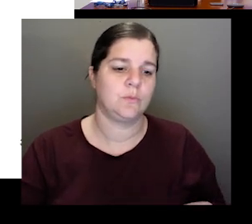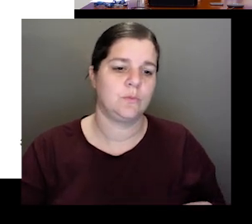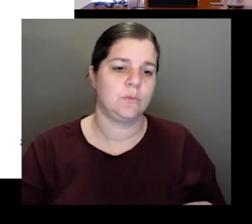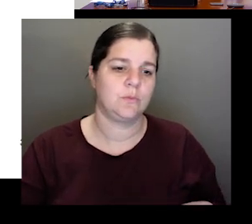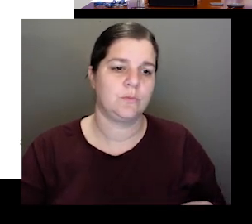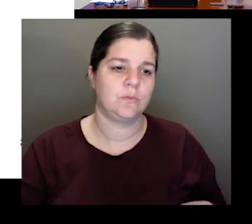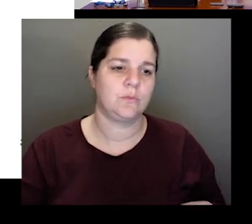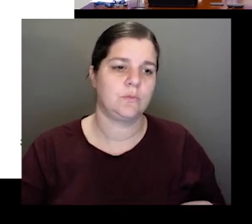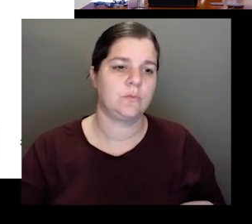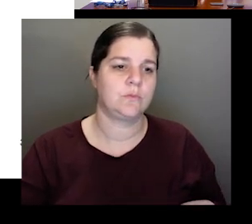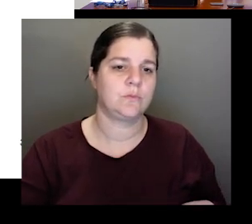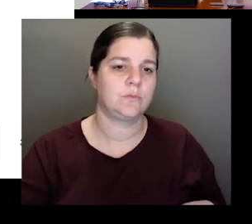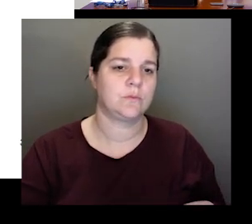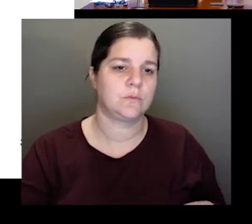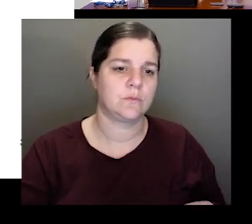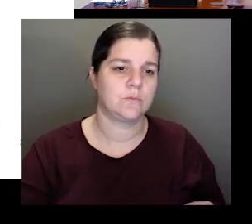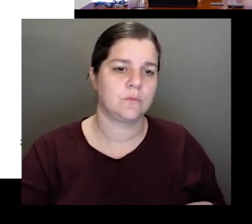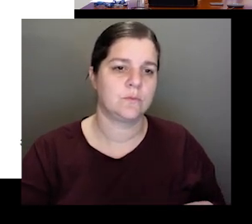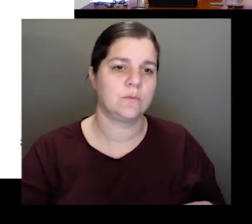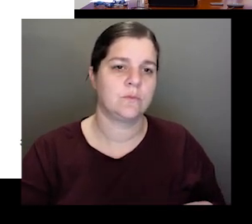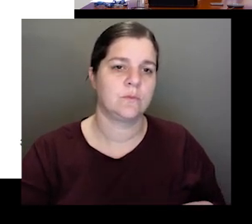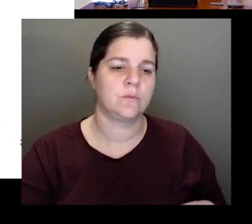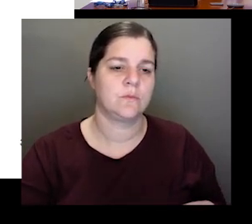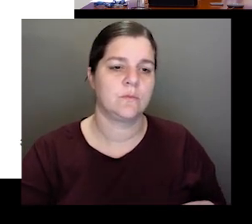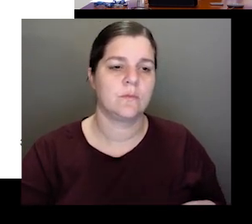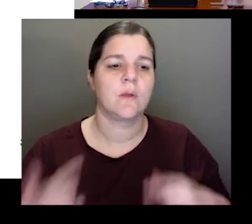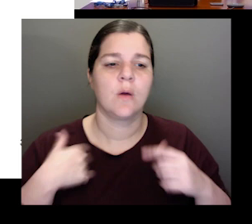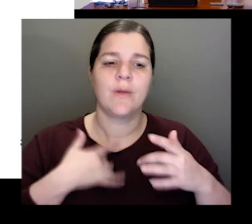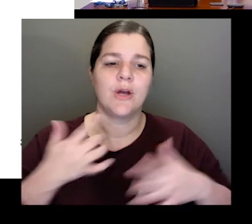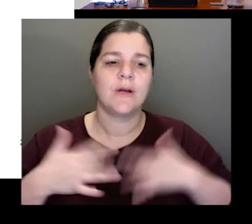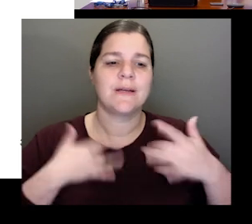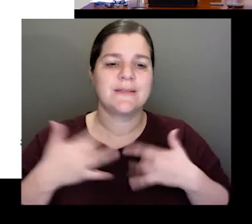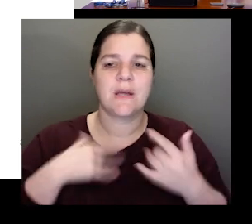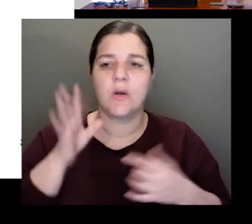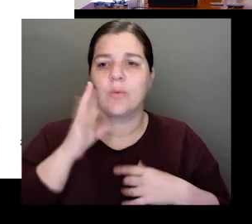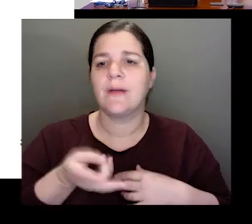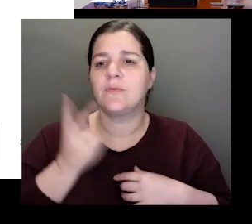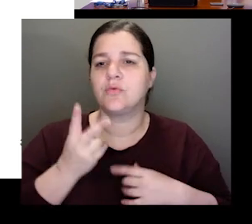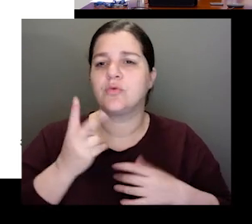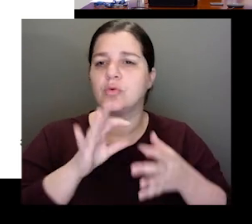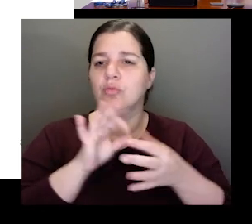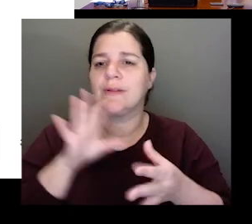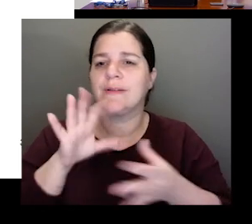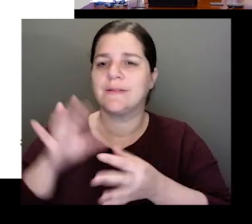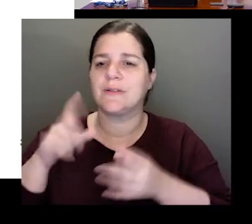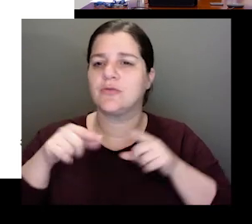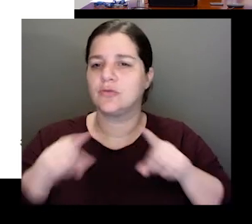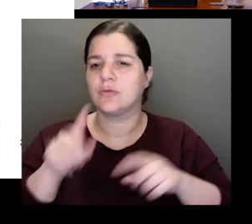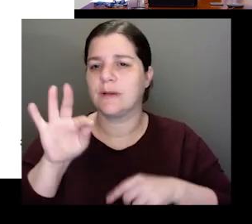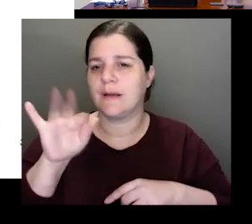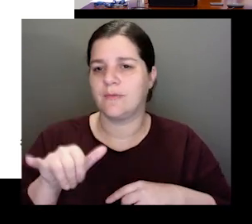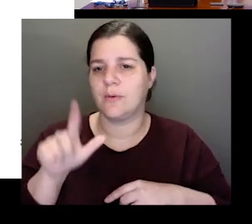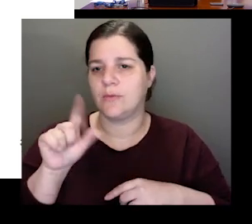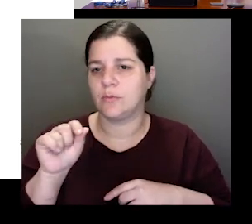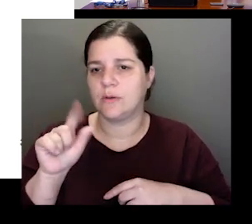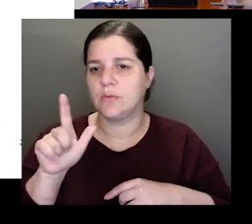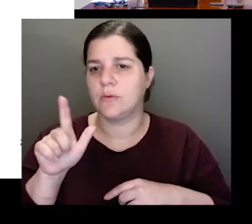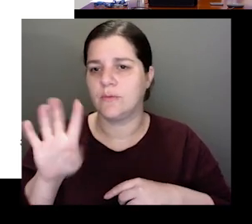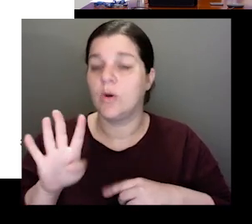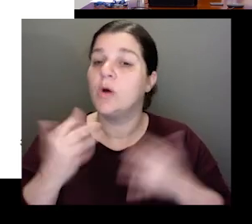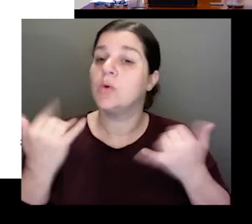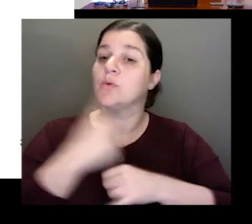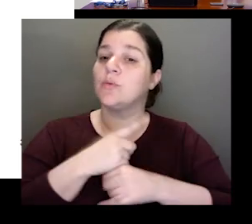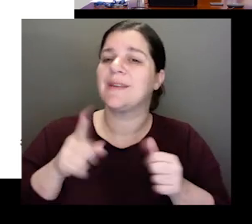We're excited to announce there will be 2 SAFE rollouts in FY24. Today marks the first SLTT SAFE